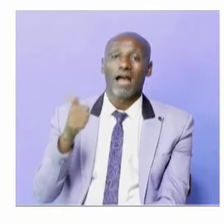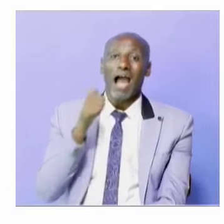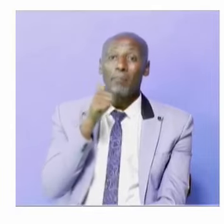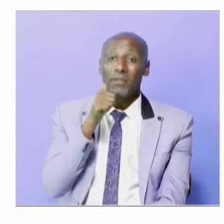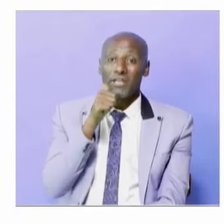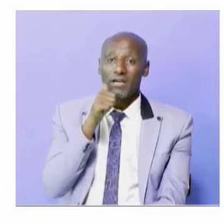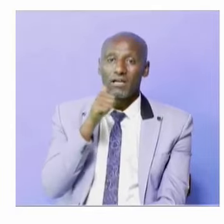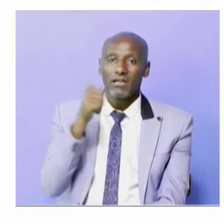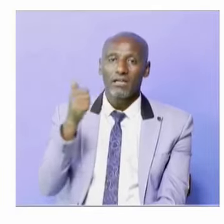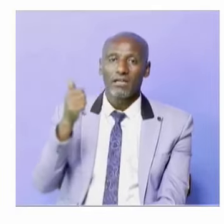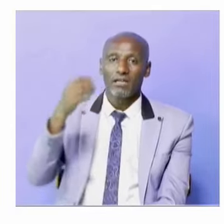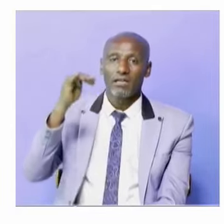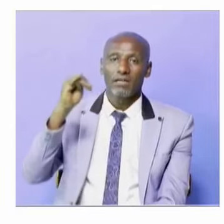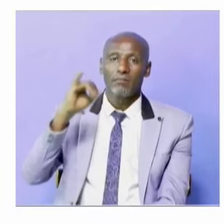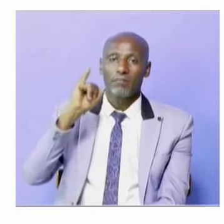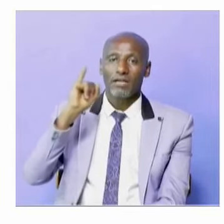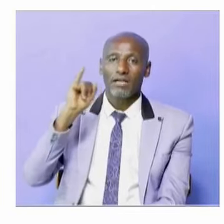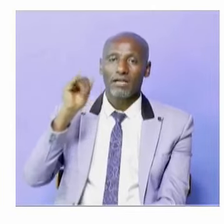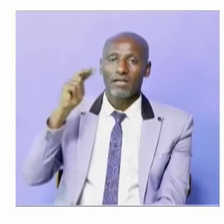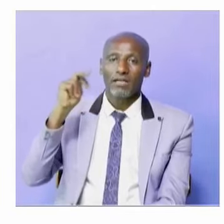Let's see, Amina and